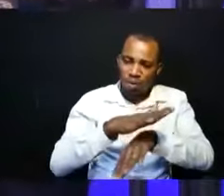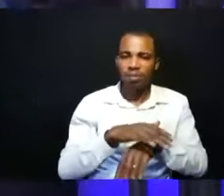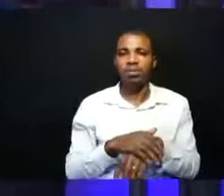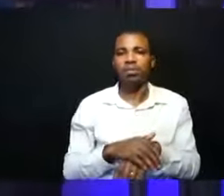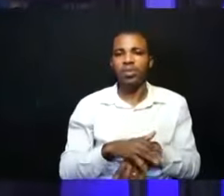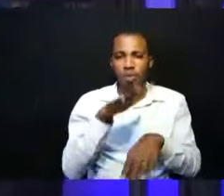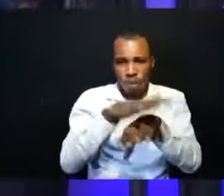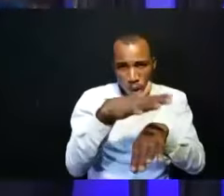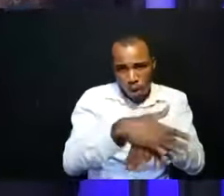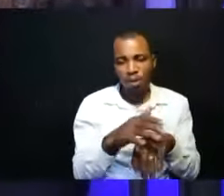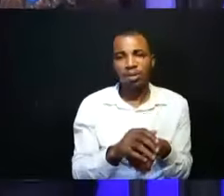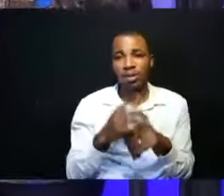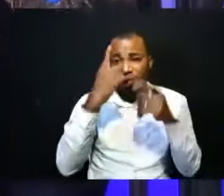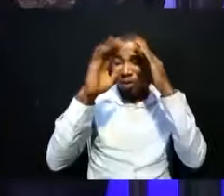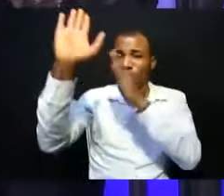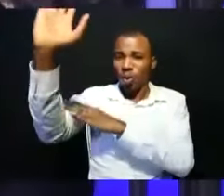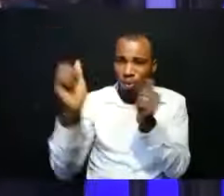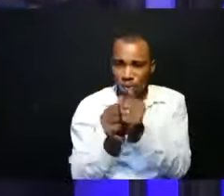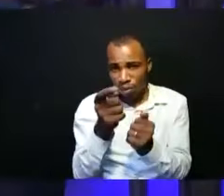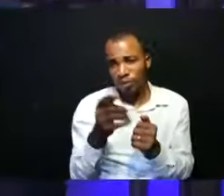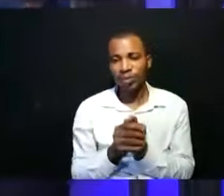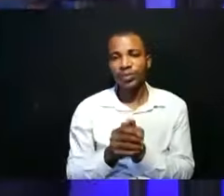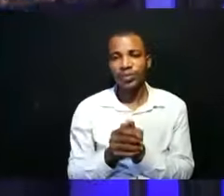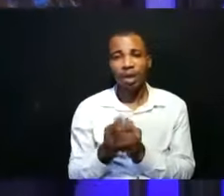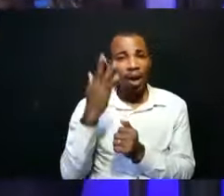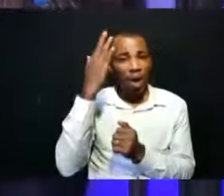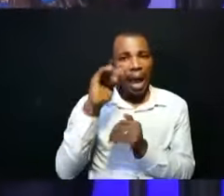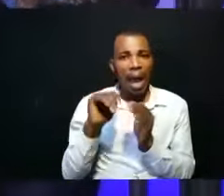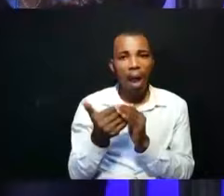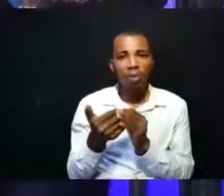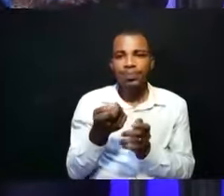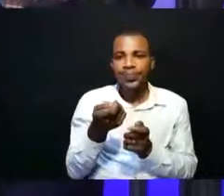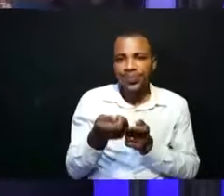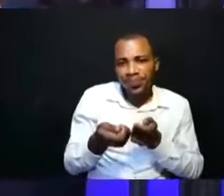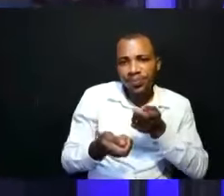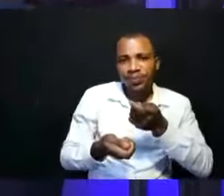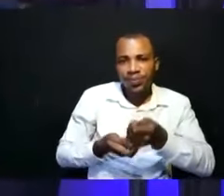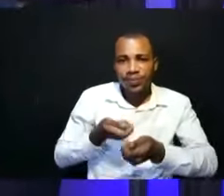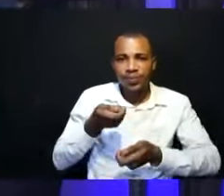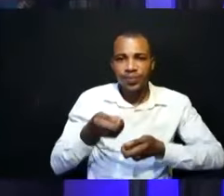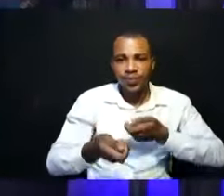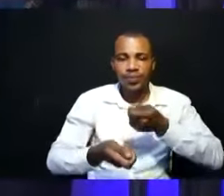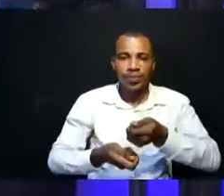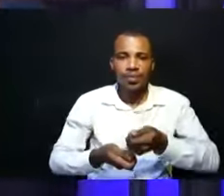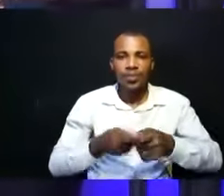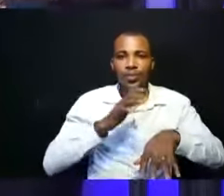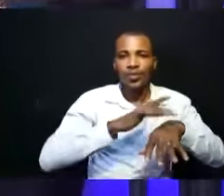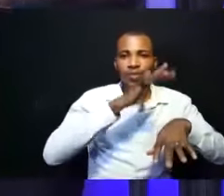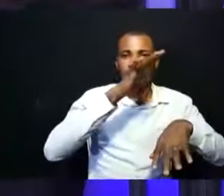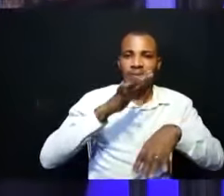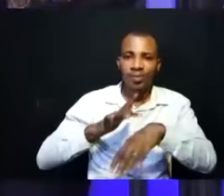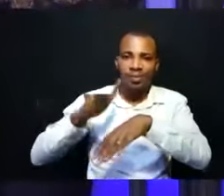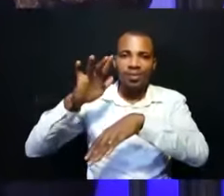Because God is with us. Little by little. From glory to